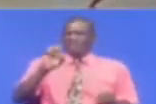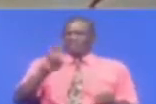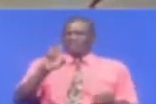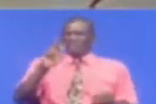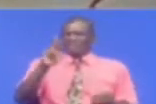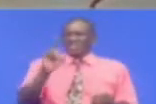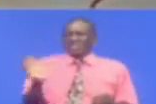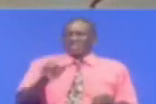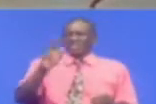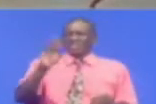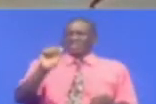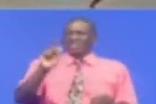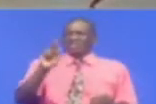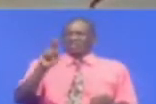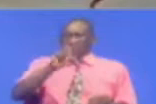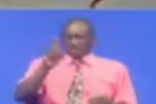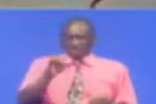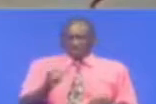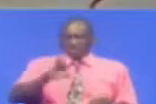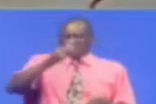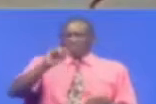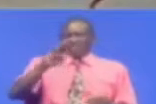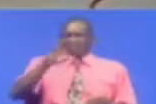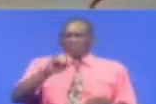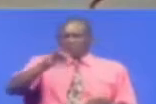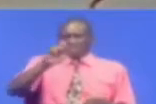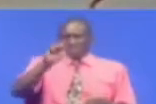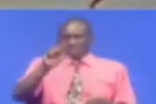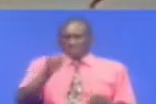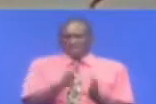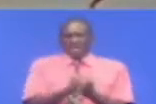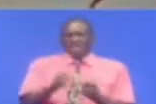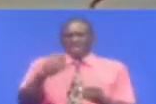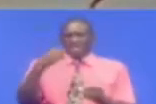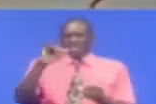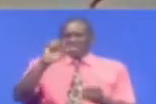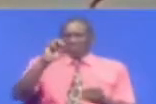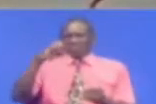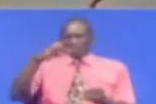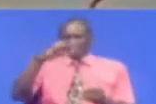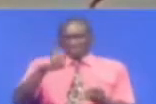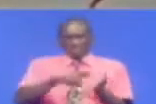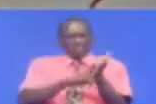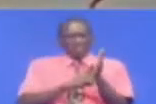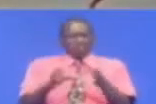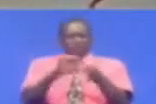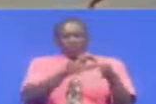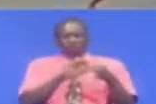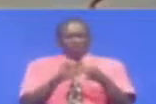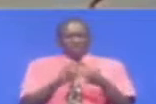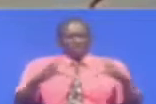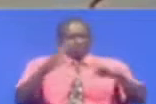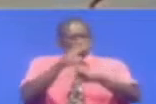Kakuzi, FPIC, Jumbojet, and indeed Image Registrars for coordinating the virtual